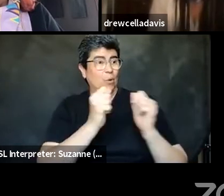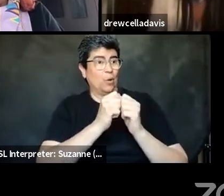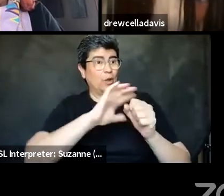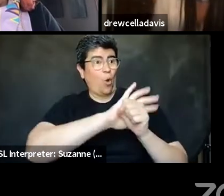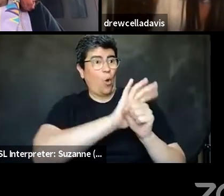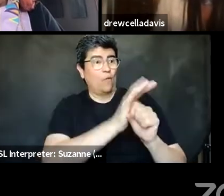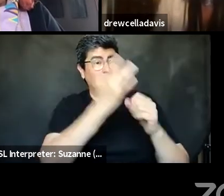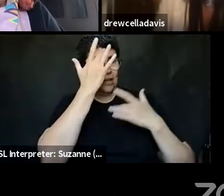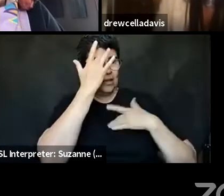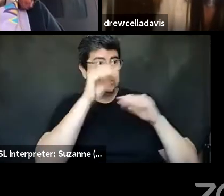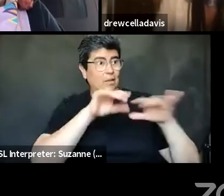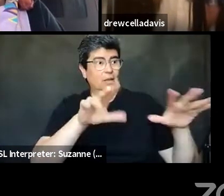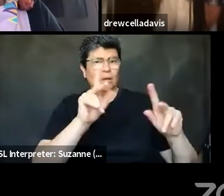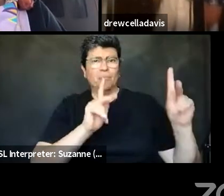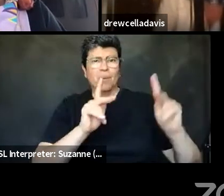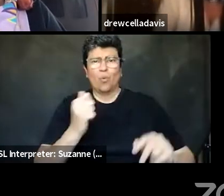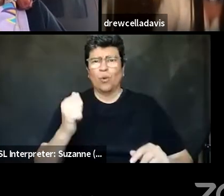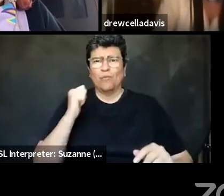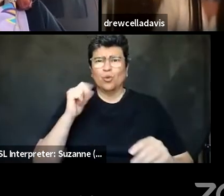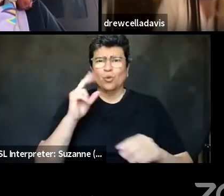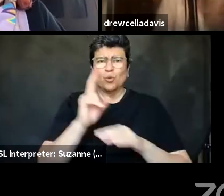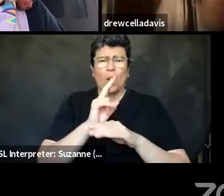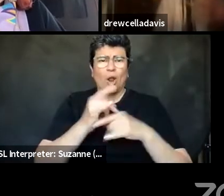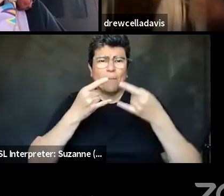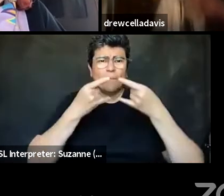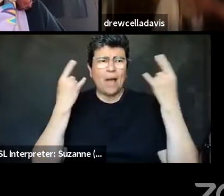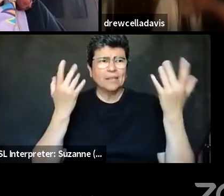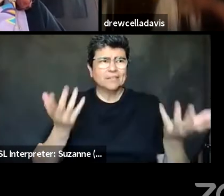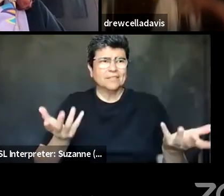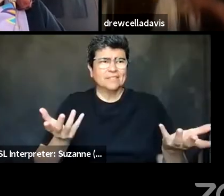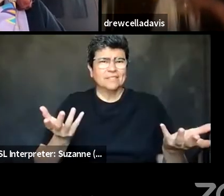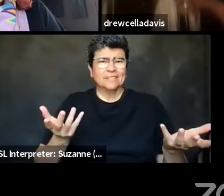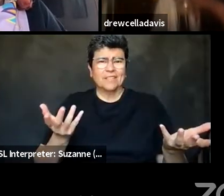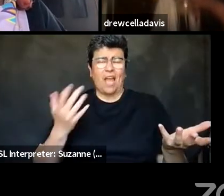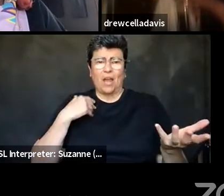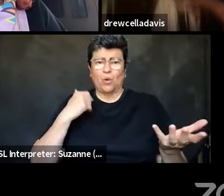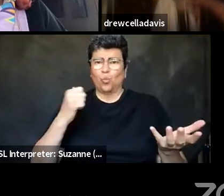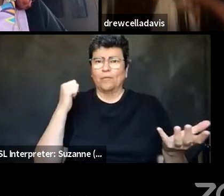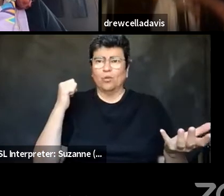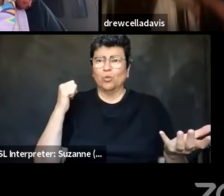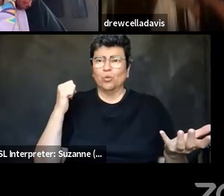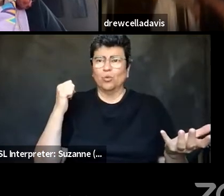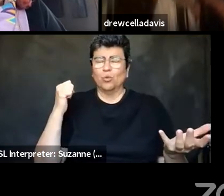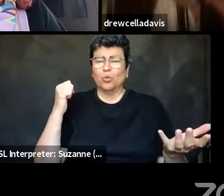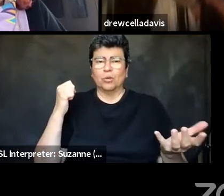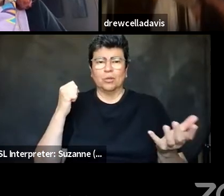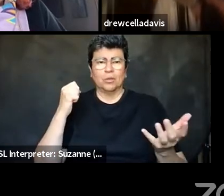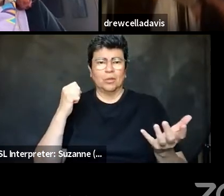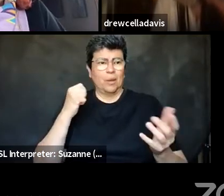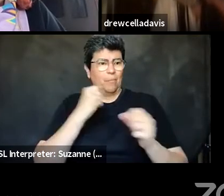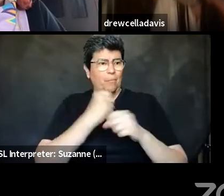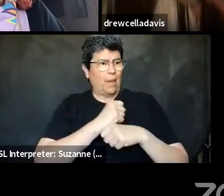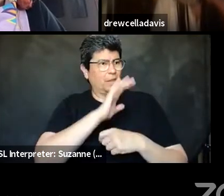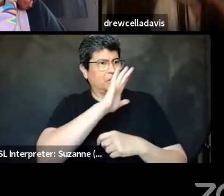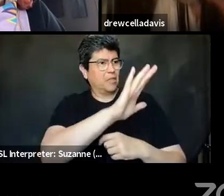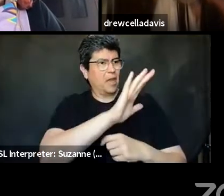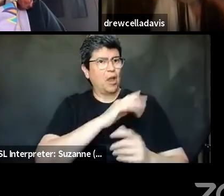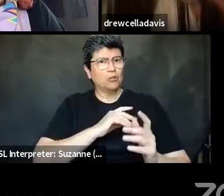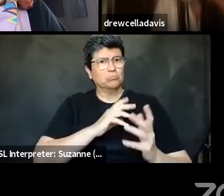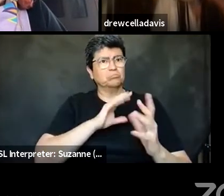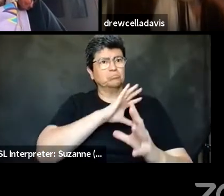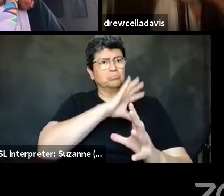people refuse to wear a mask, for instance, and just refuse to make their individual contribution to the greater